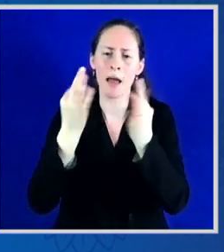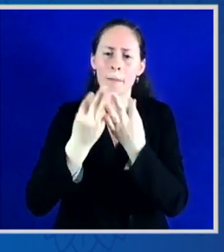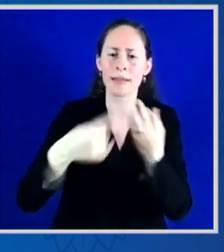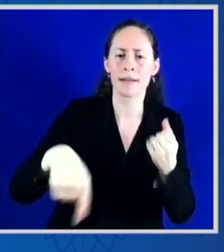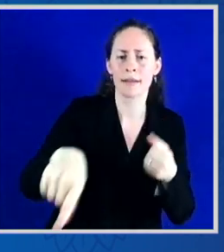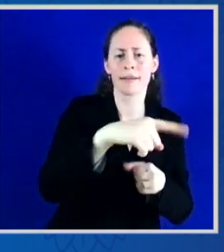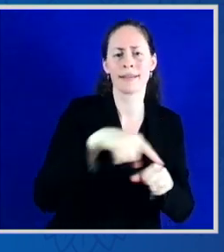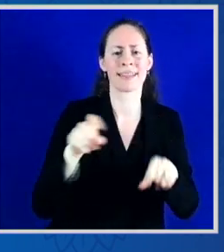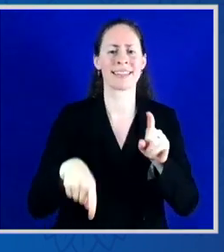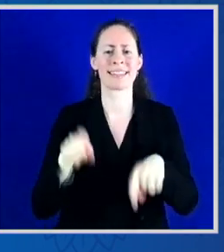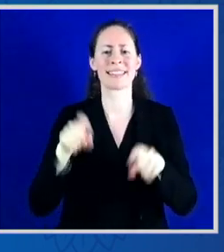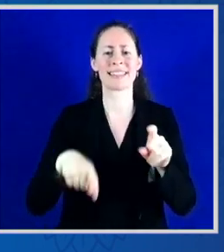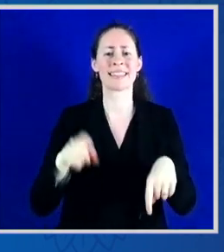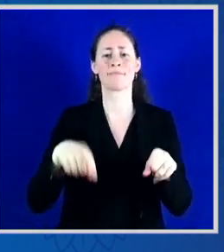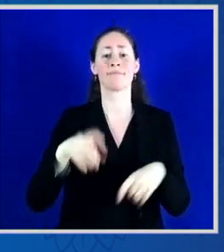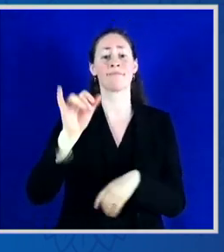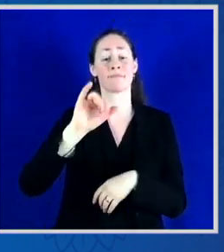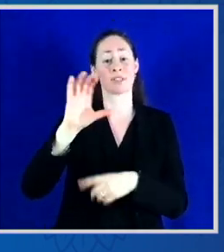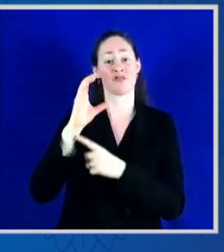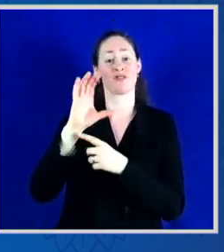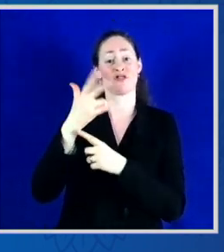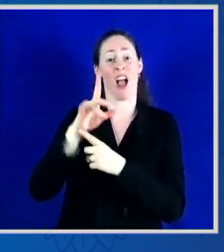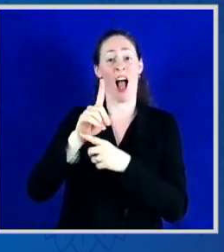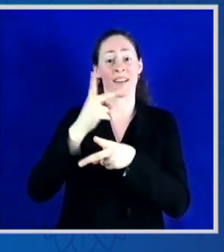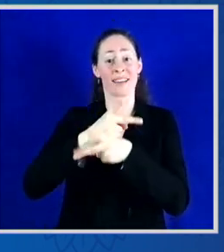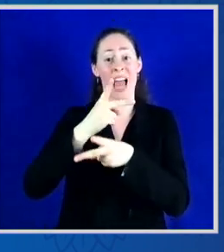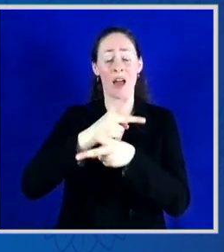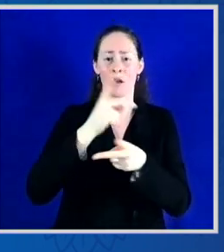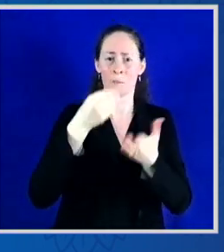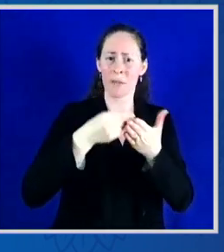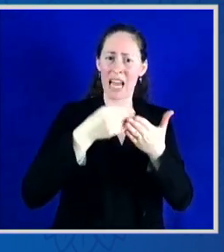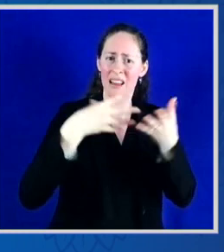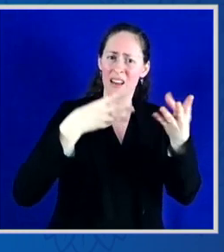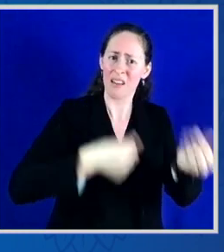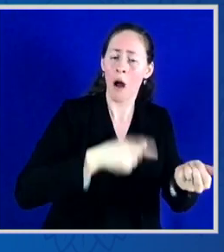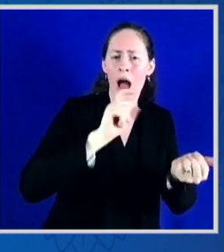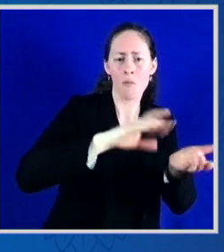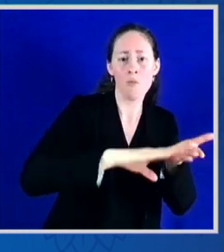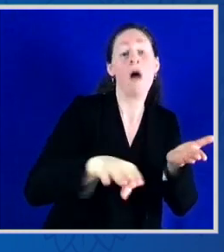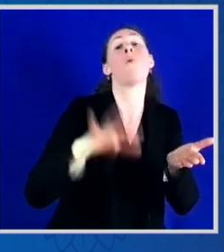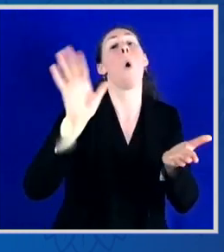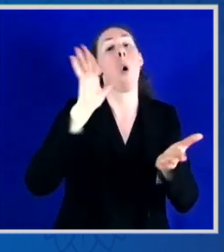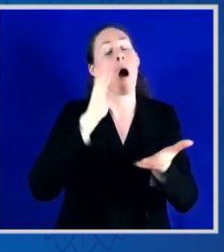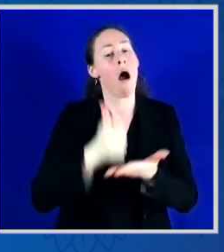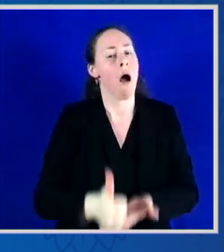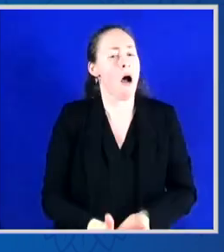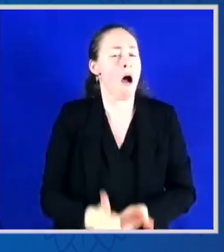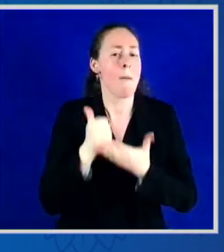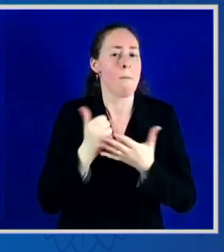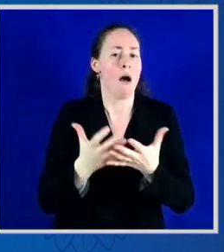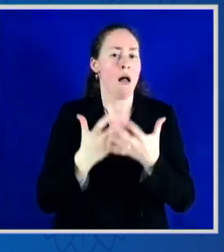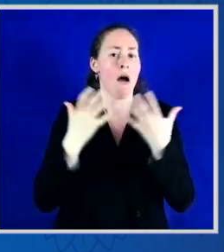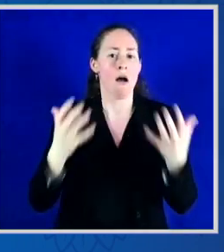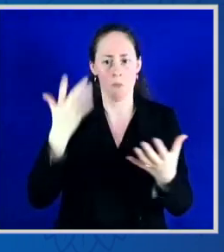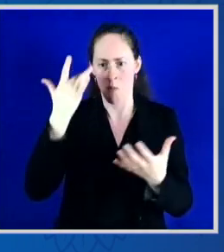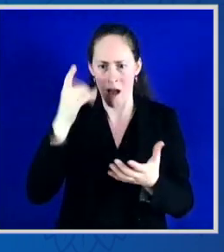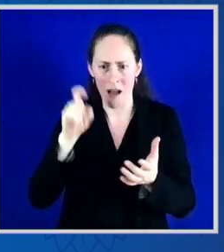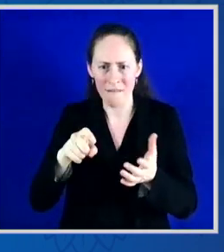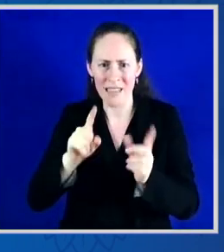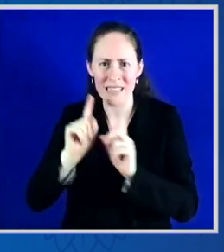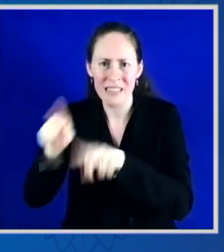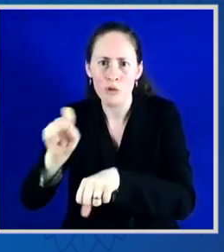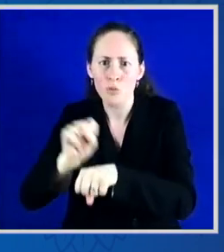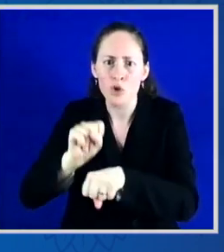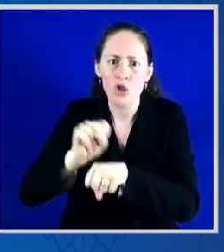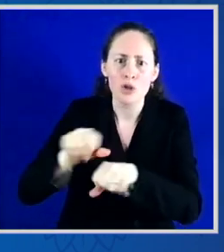childcare, providing access to childcare for families while they look for work, increasing the household income